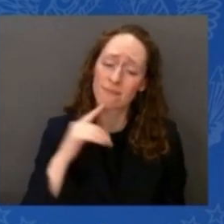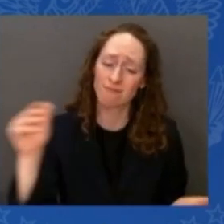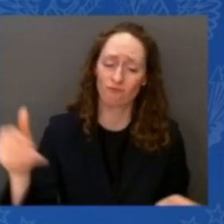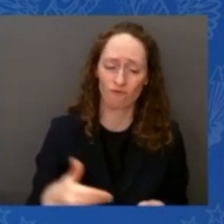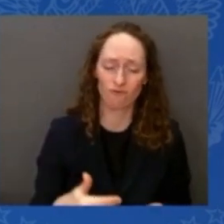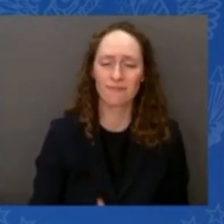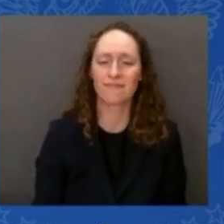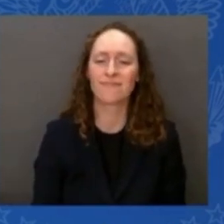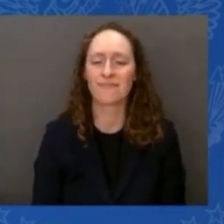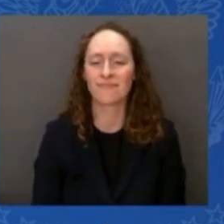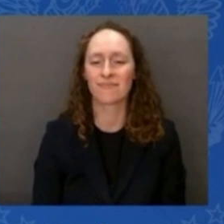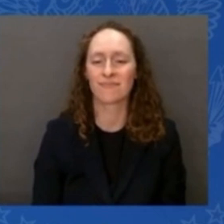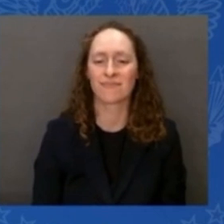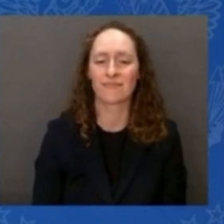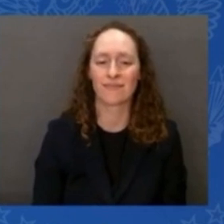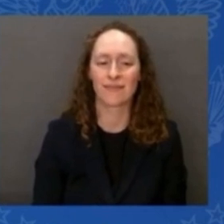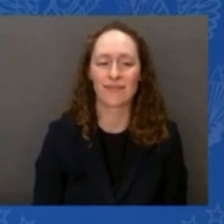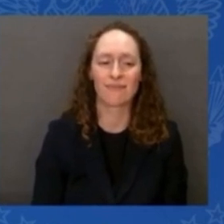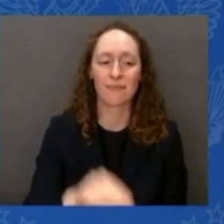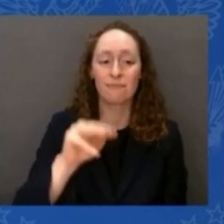even though I'm one of those Democrats.